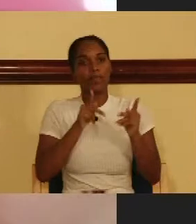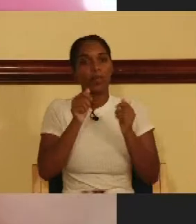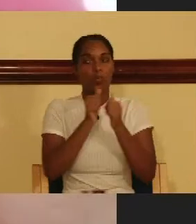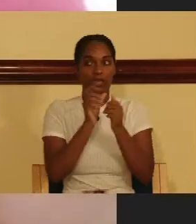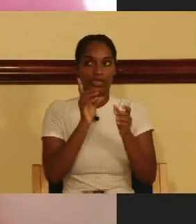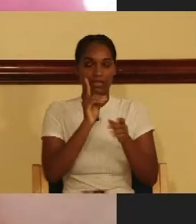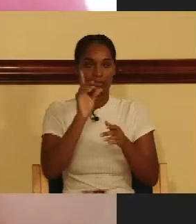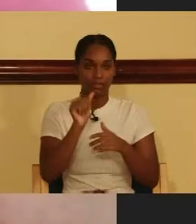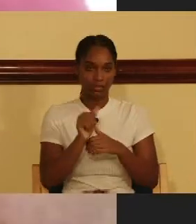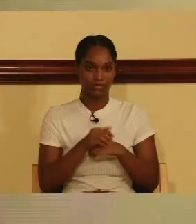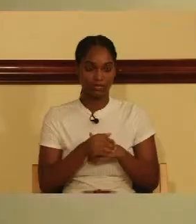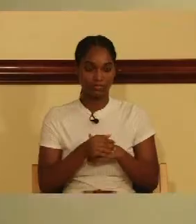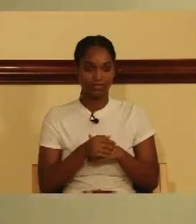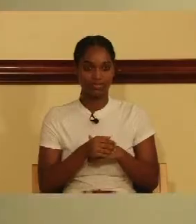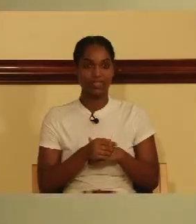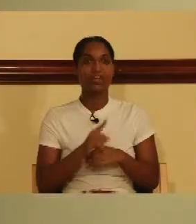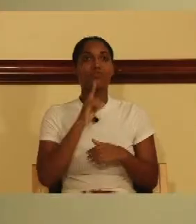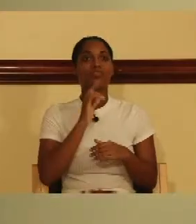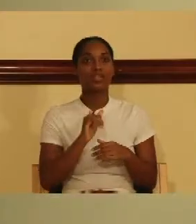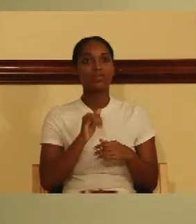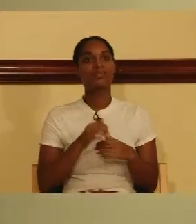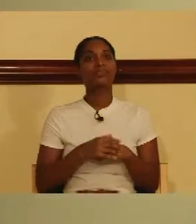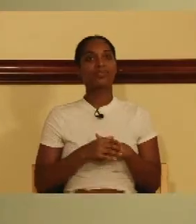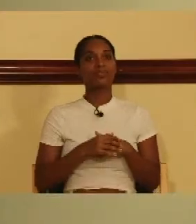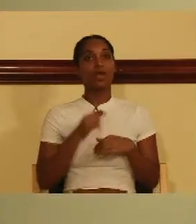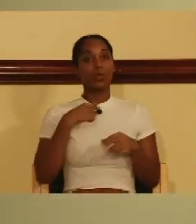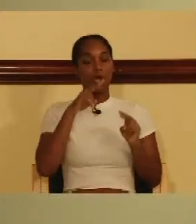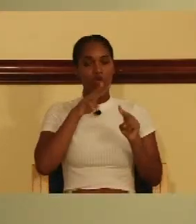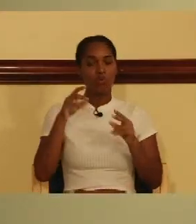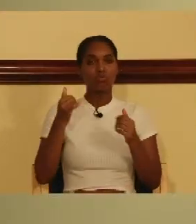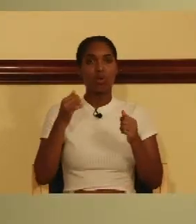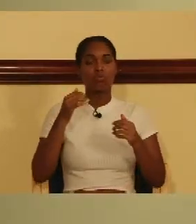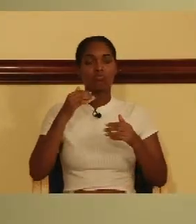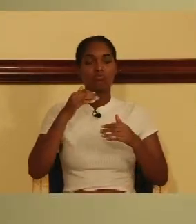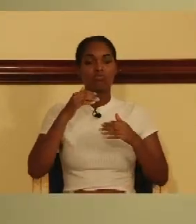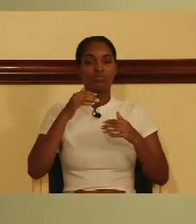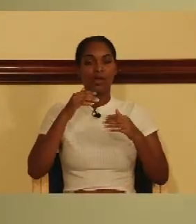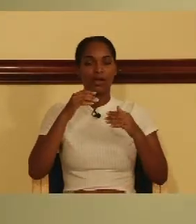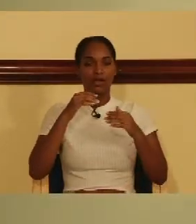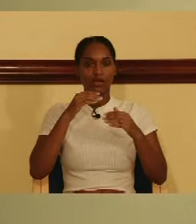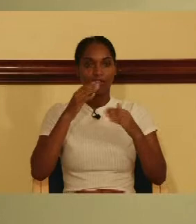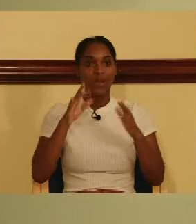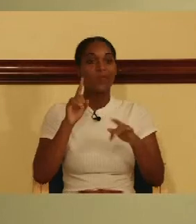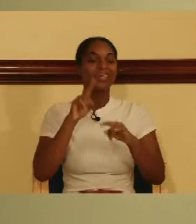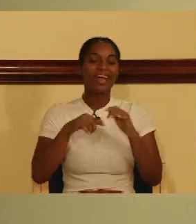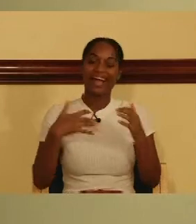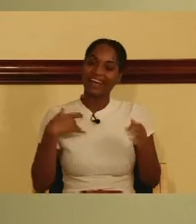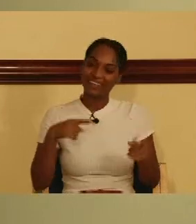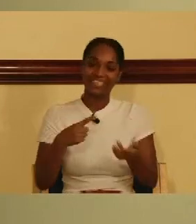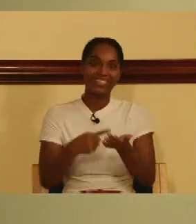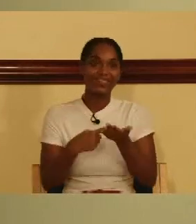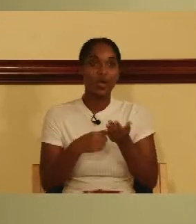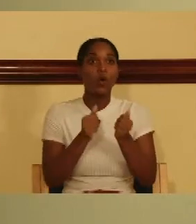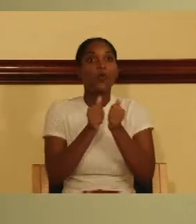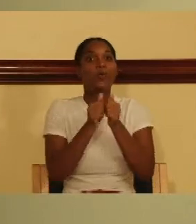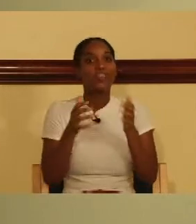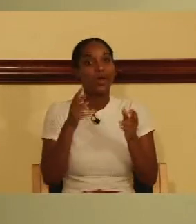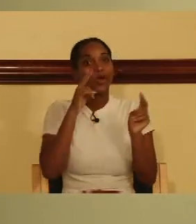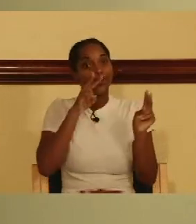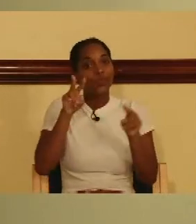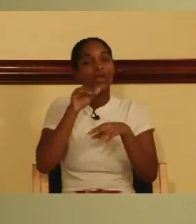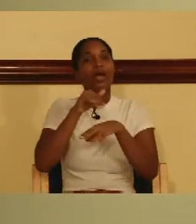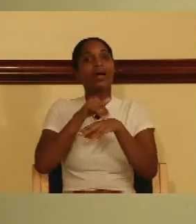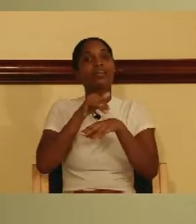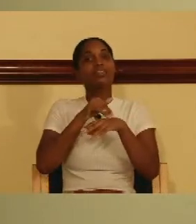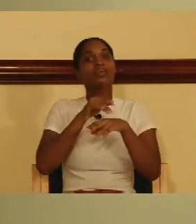disabilities. Absolutely. Now, as we look to wrap up, we cannot have this discussion without looking at the fact